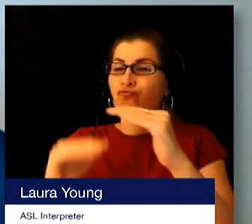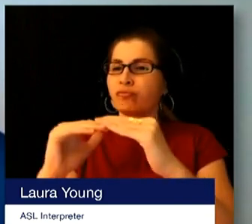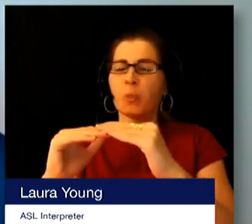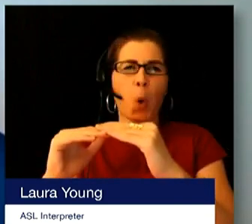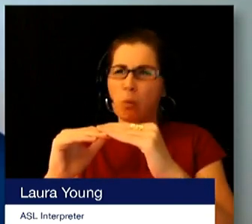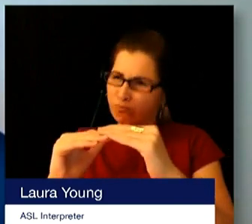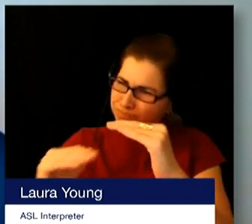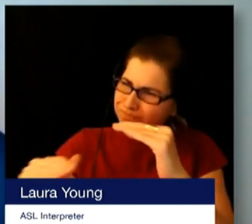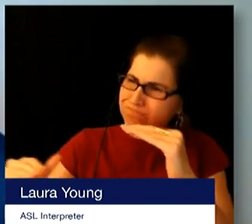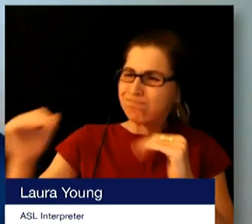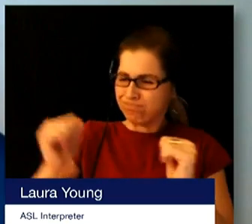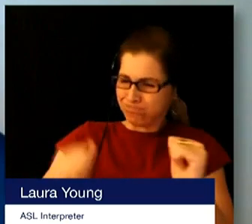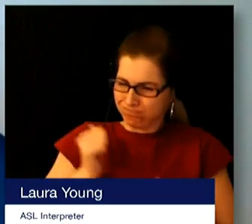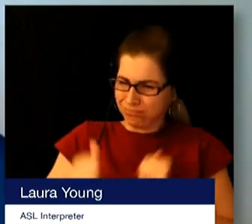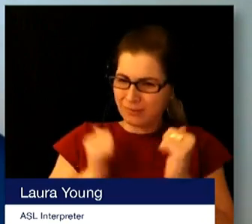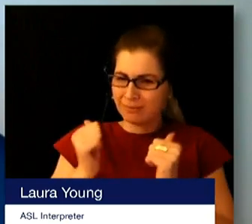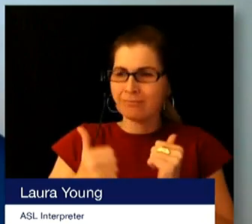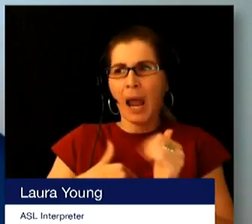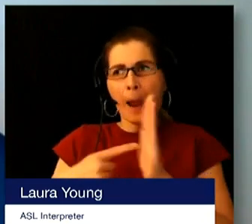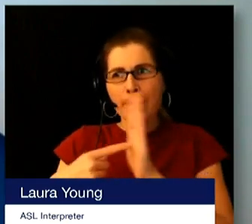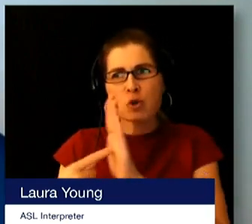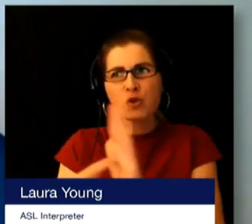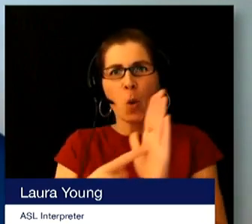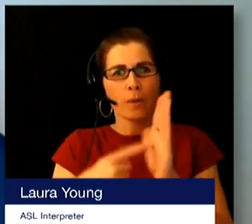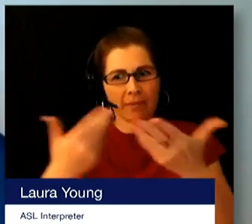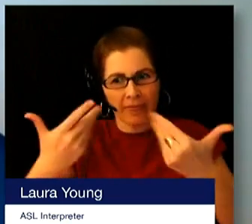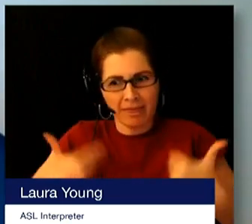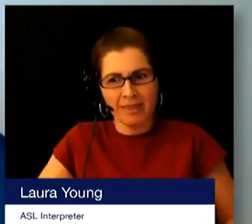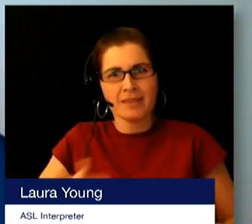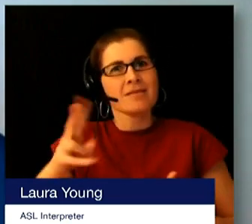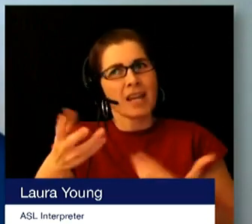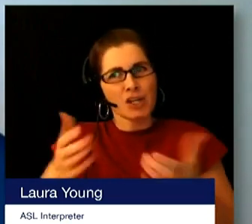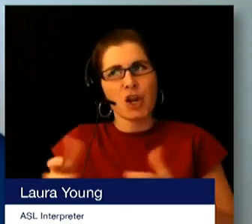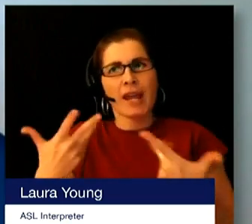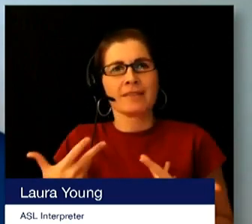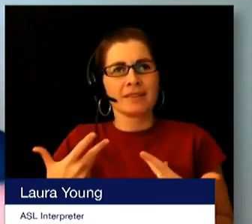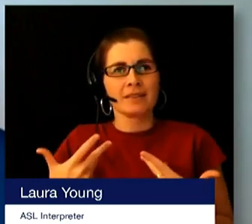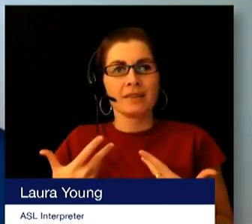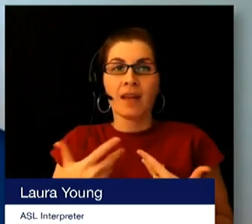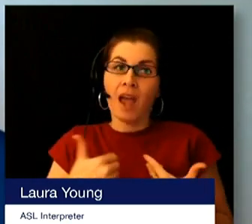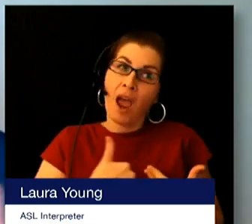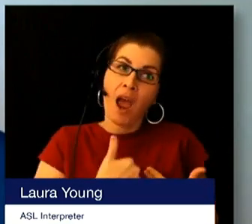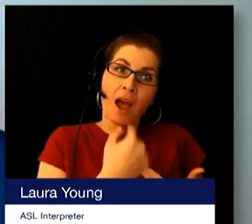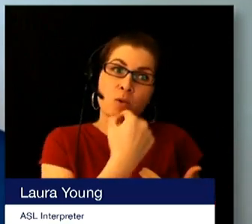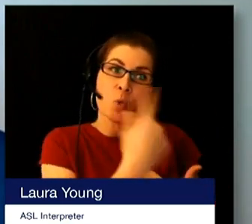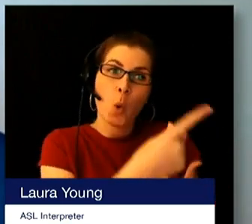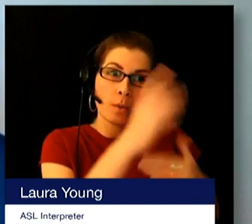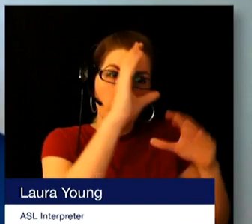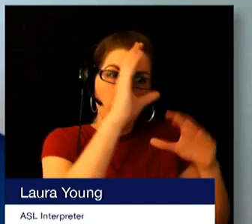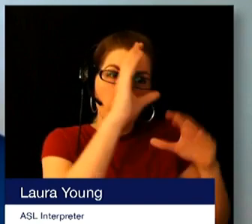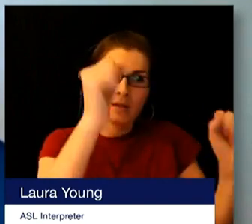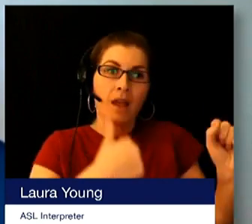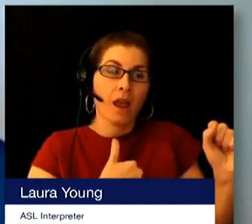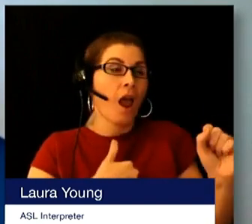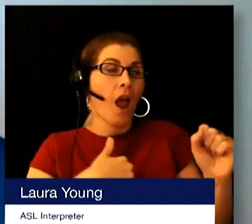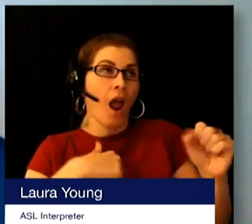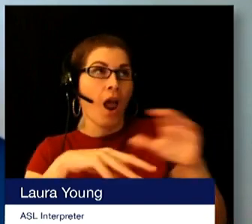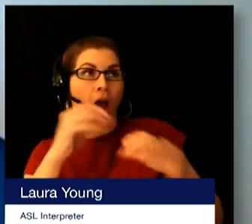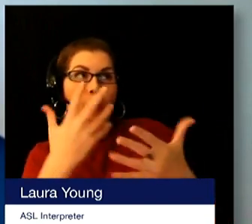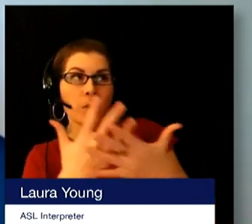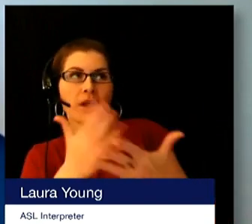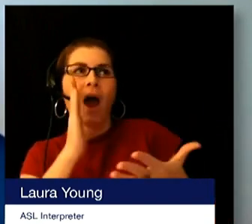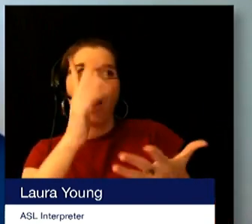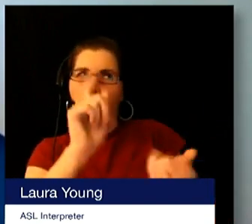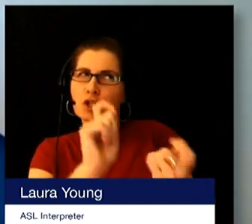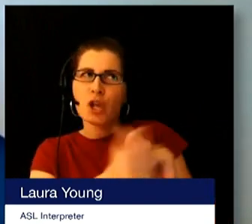that face of what a second chance can look like. You know, I made a promise to the president that I would come out and I would make a change and I would make a difference. I